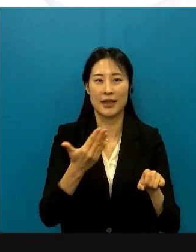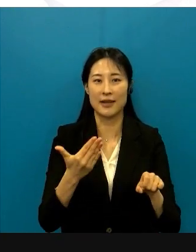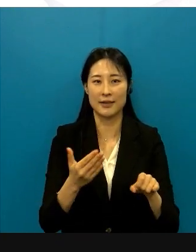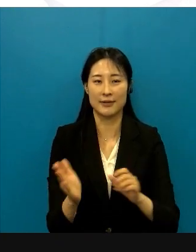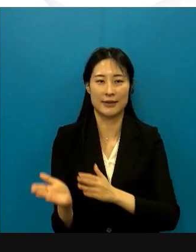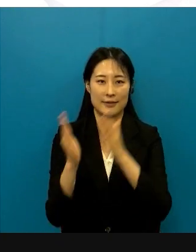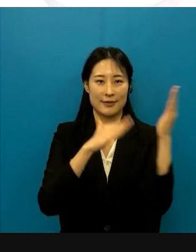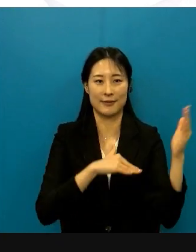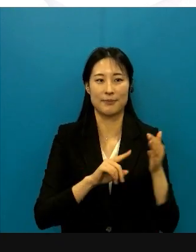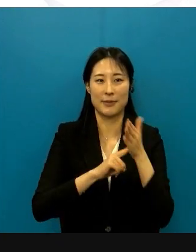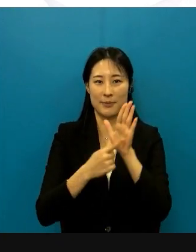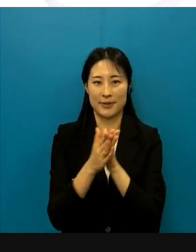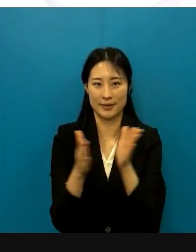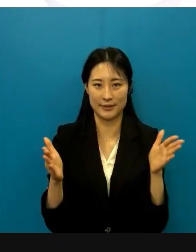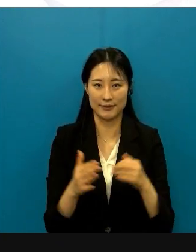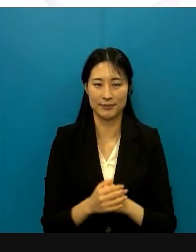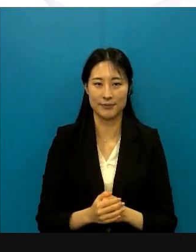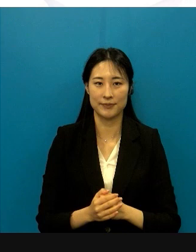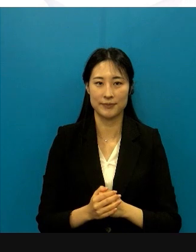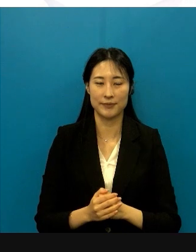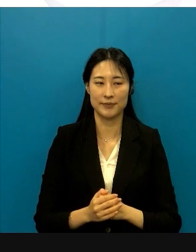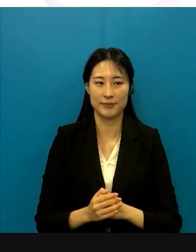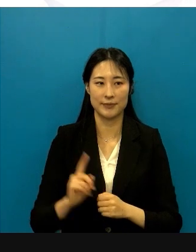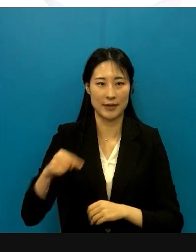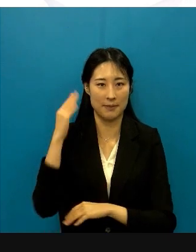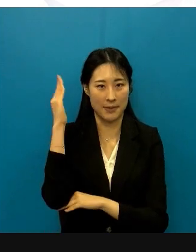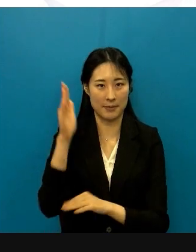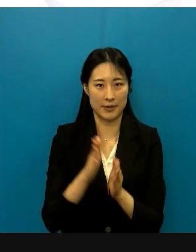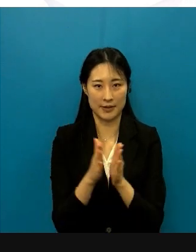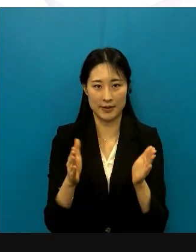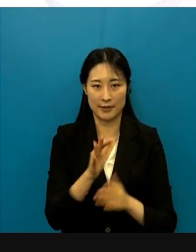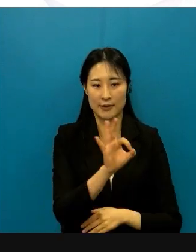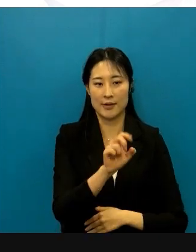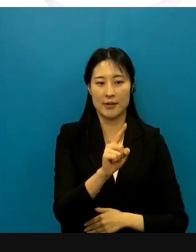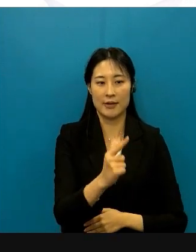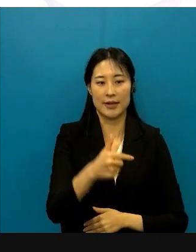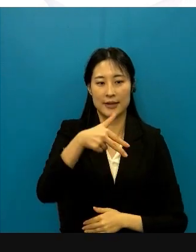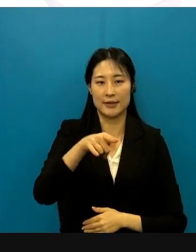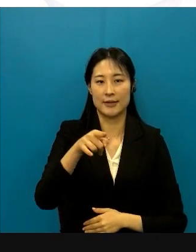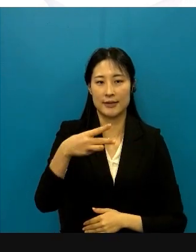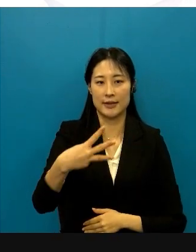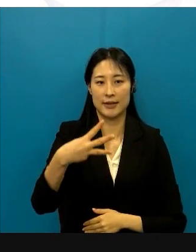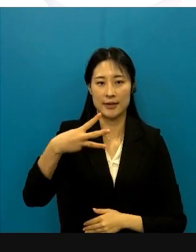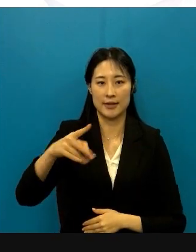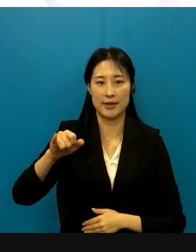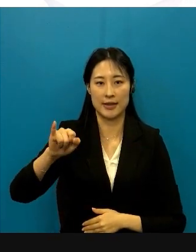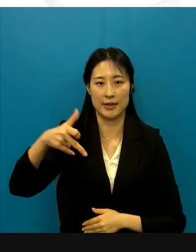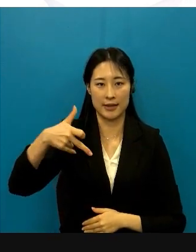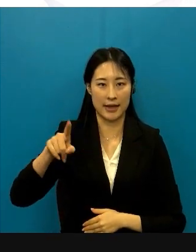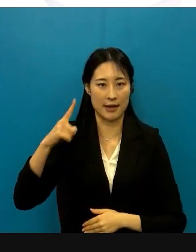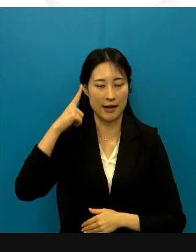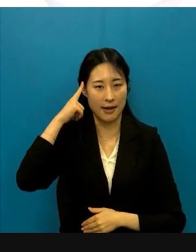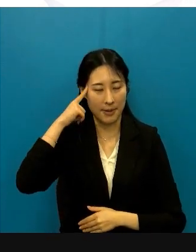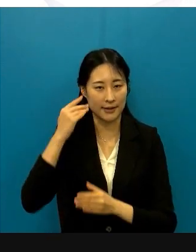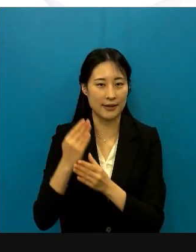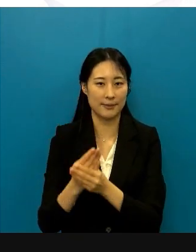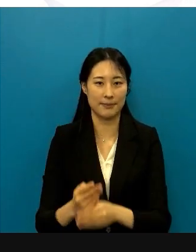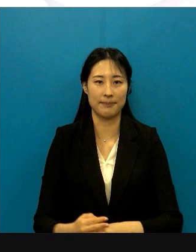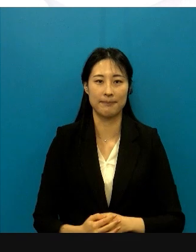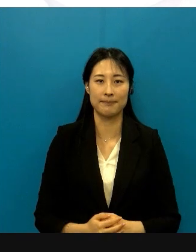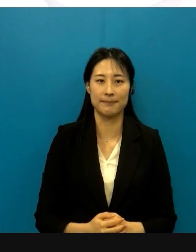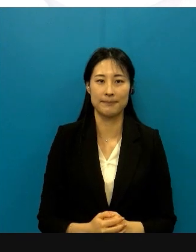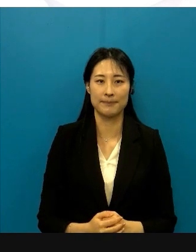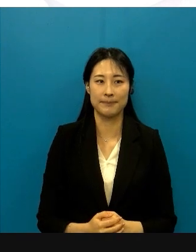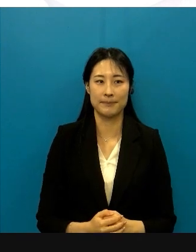speaker is Dr. Angelika Reichestein at University of Iasa, Anglia